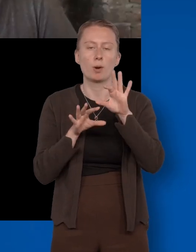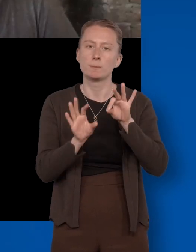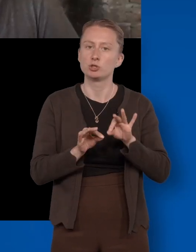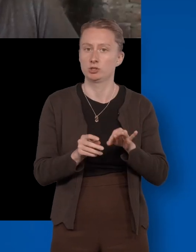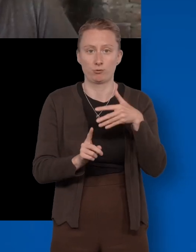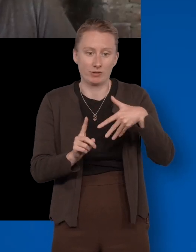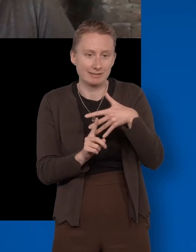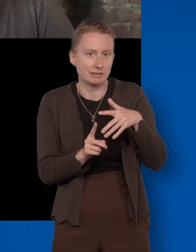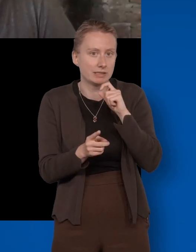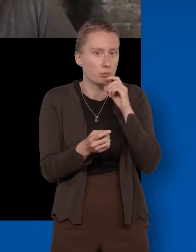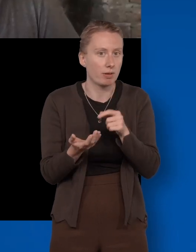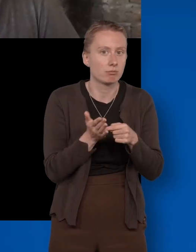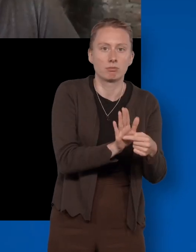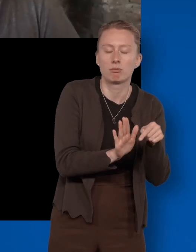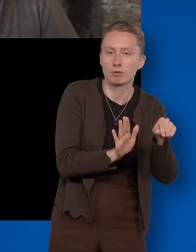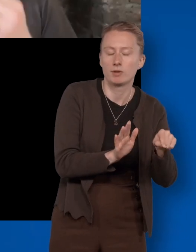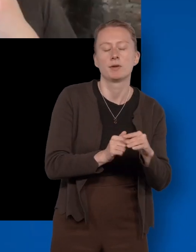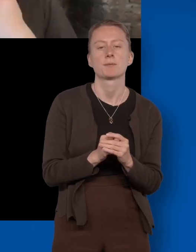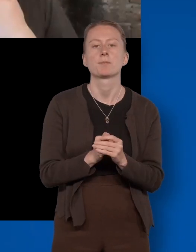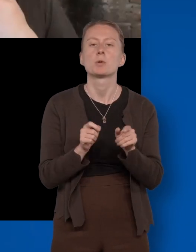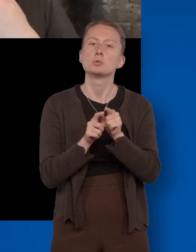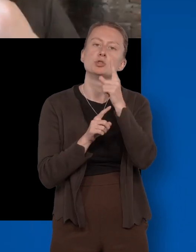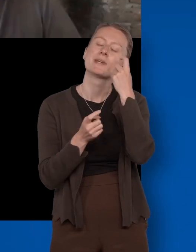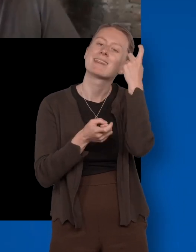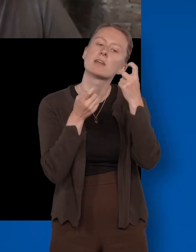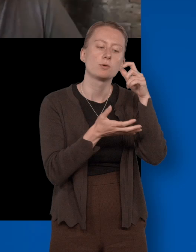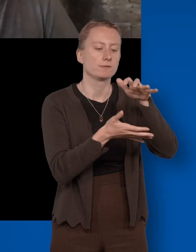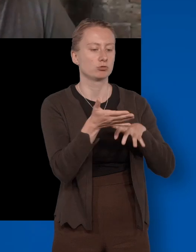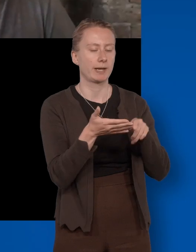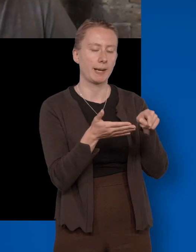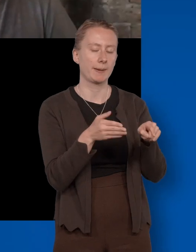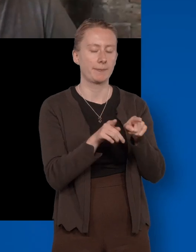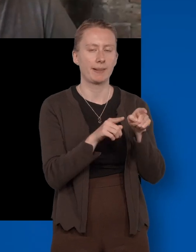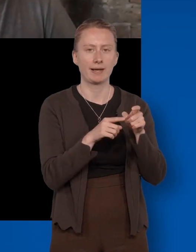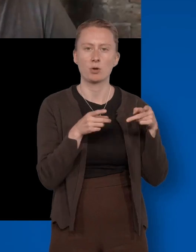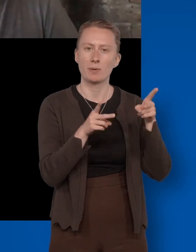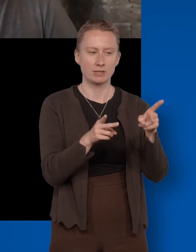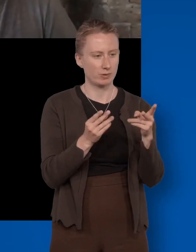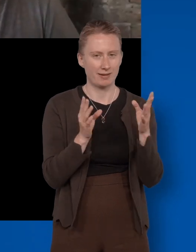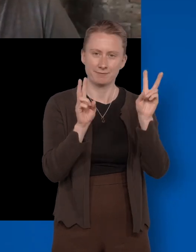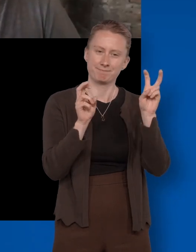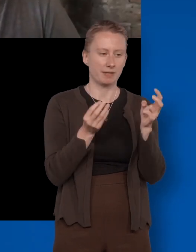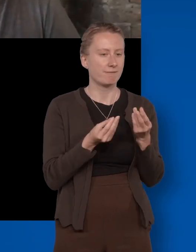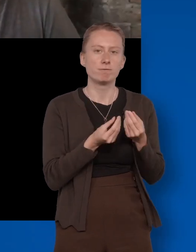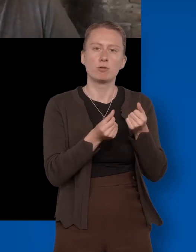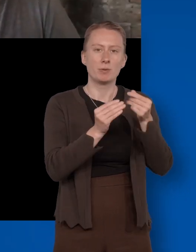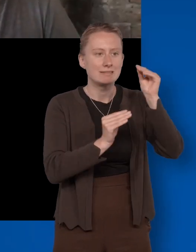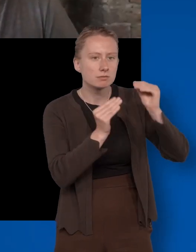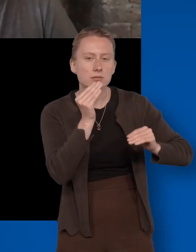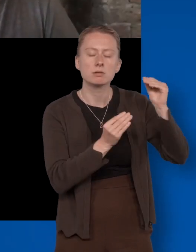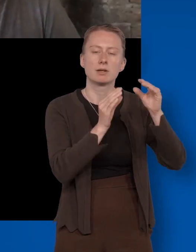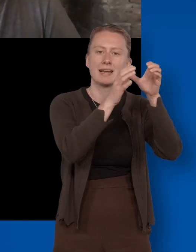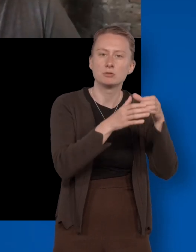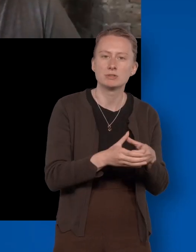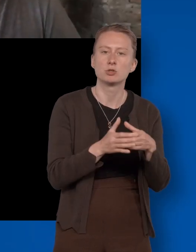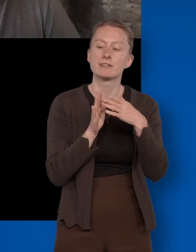that's obviously fine. But you can also think of Scribe as a way to sort of have fluid categories in itself. So you